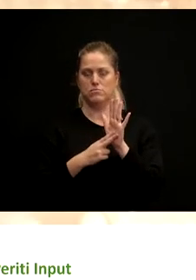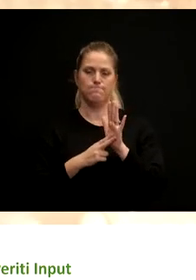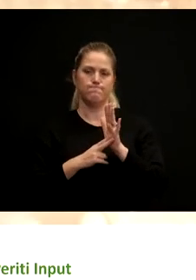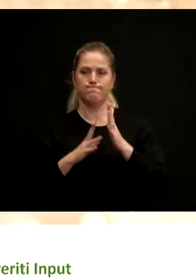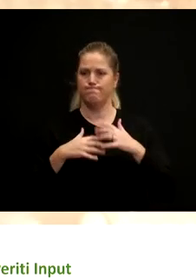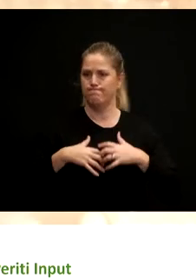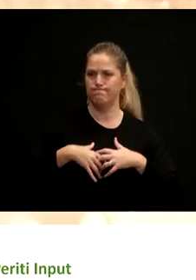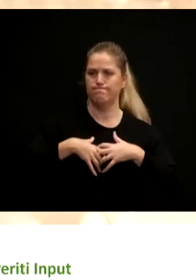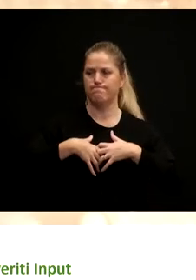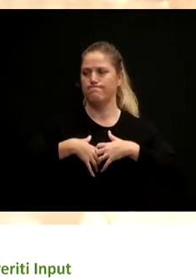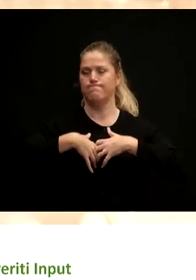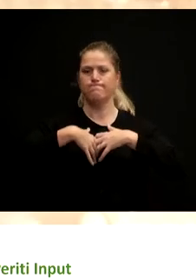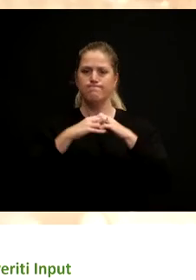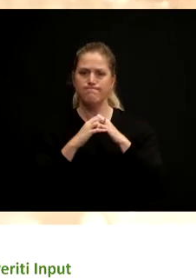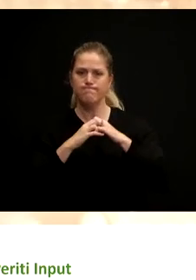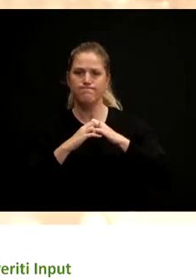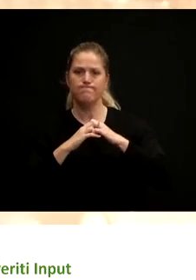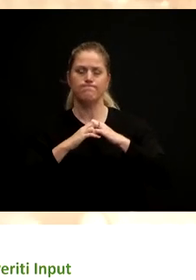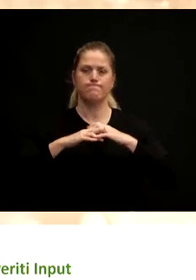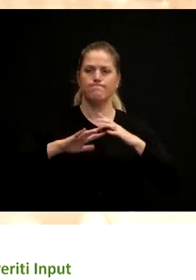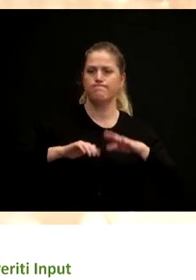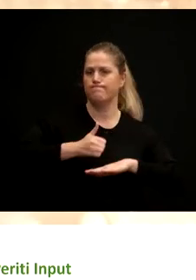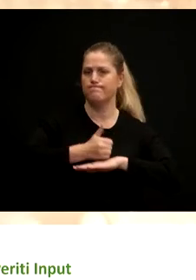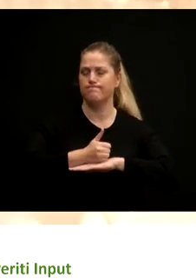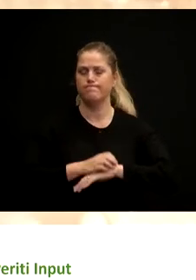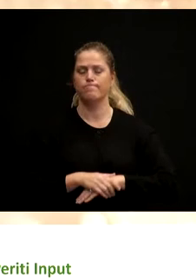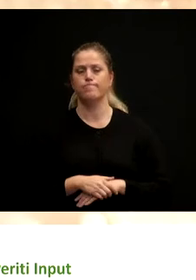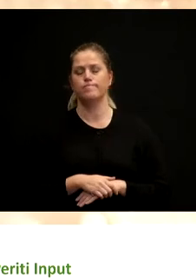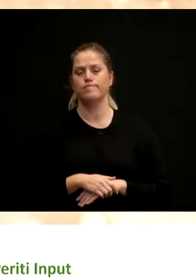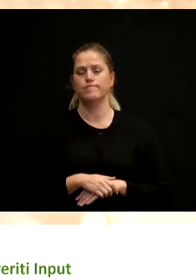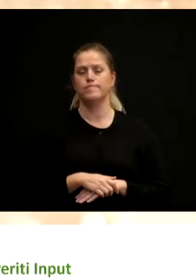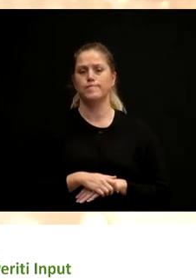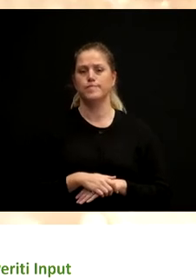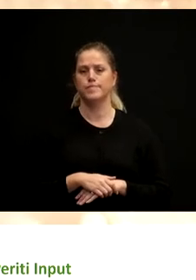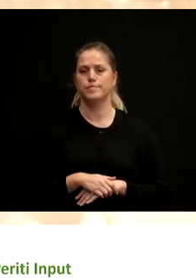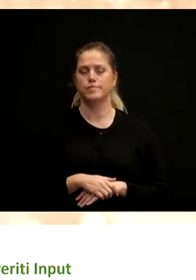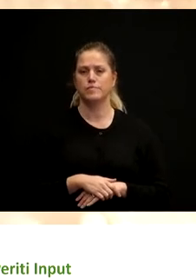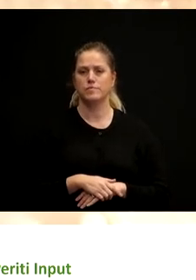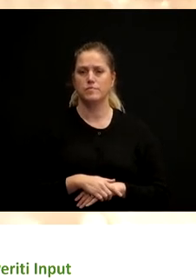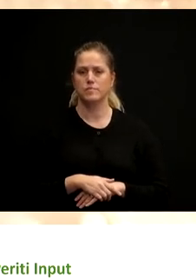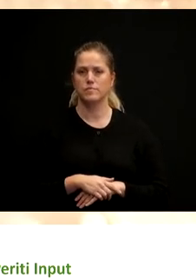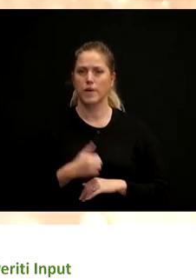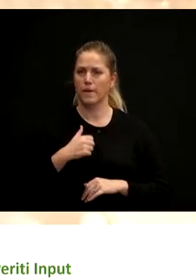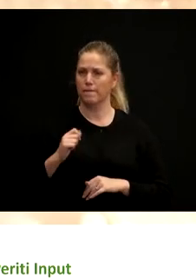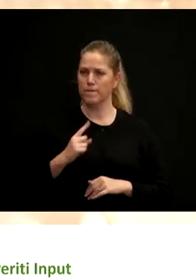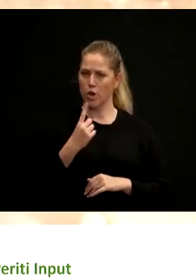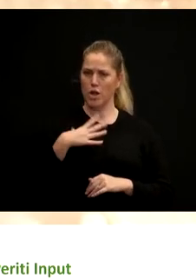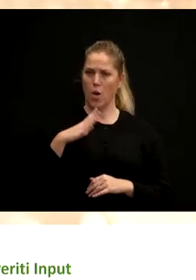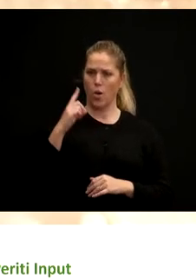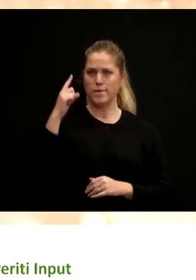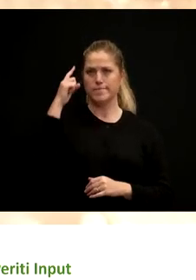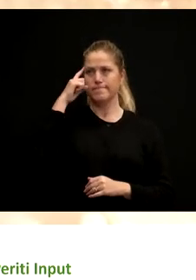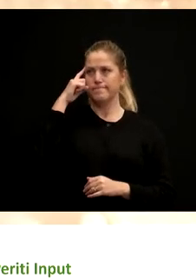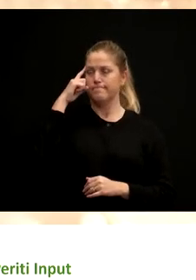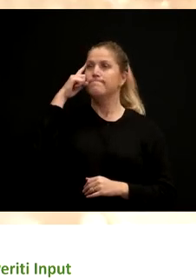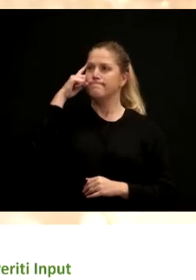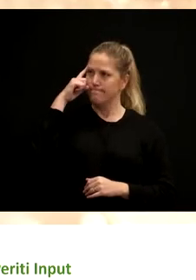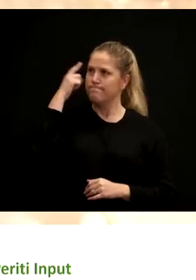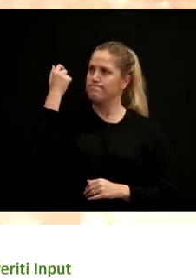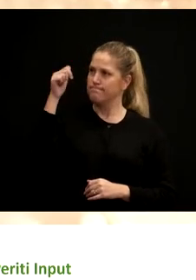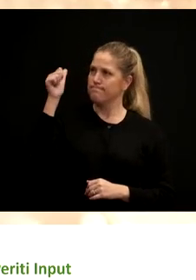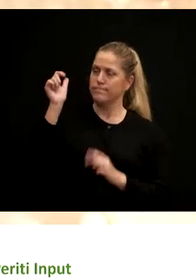I want to begin mindful of what Jesus himself gave us and what he asked of